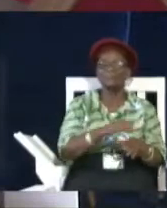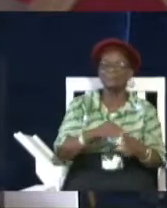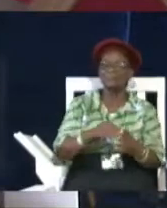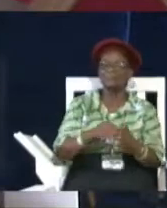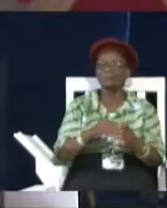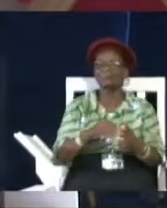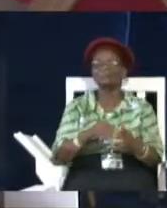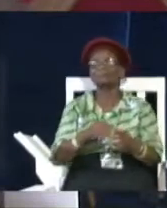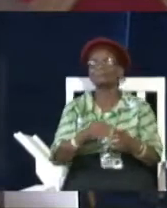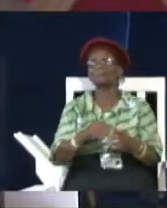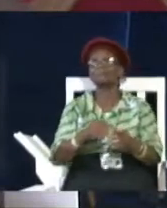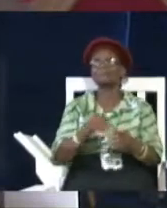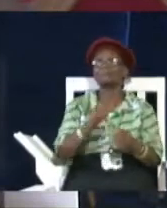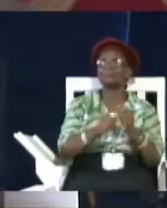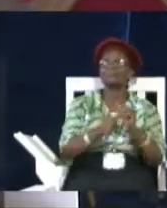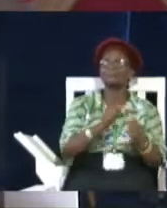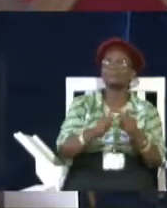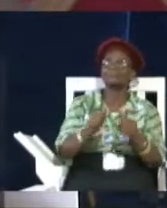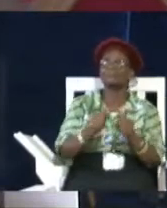The altar will be open.